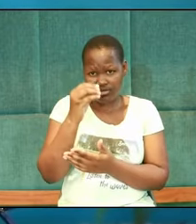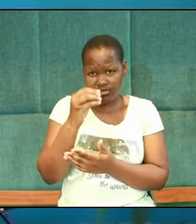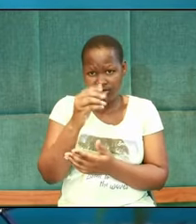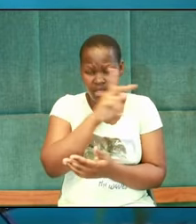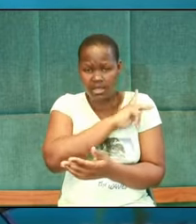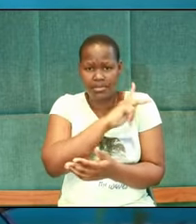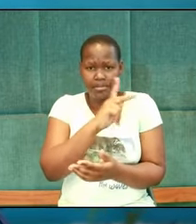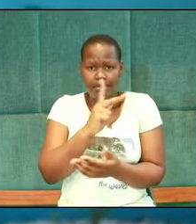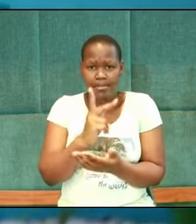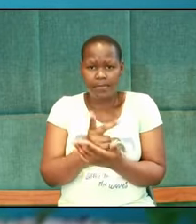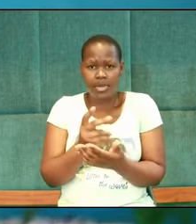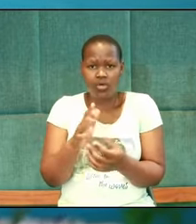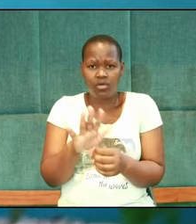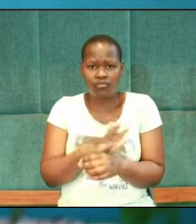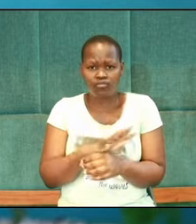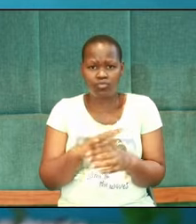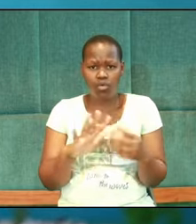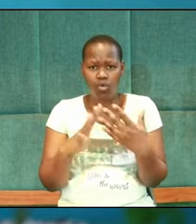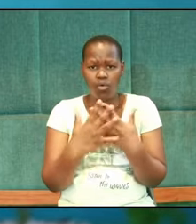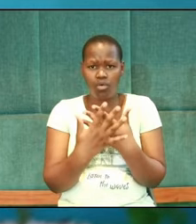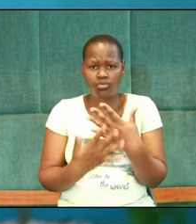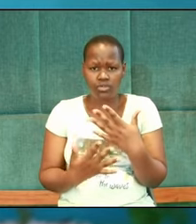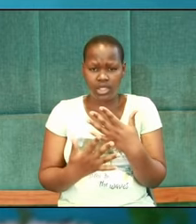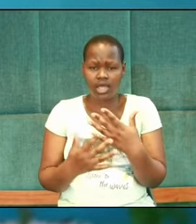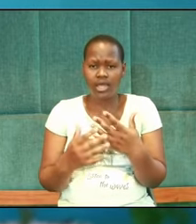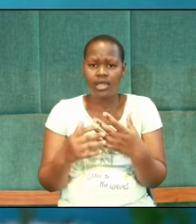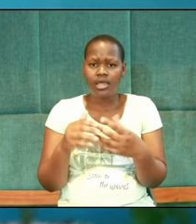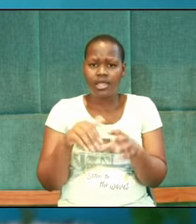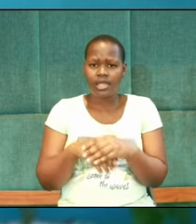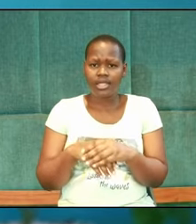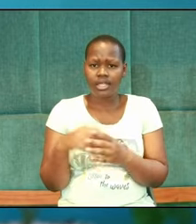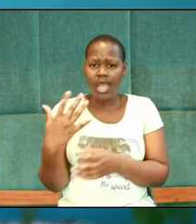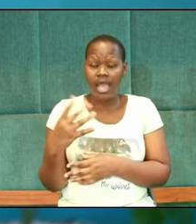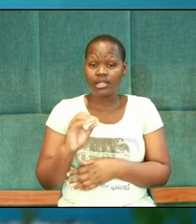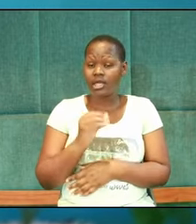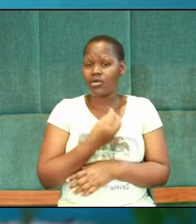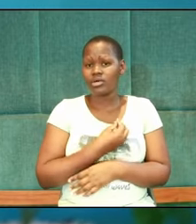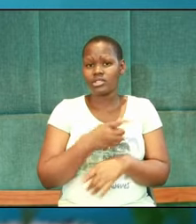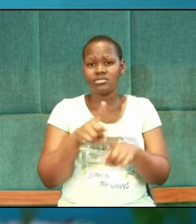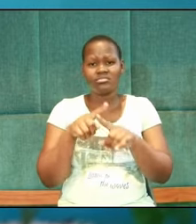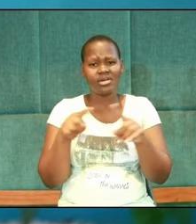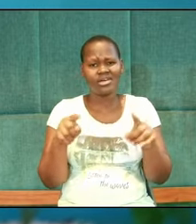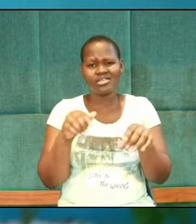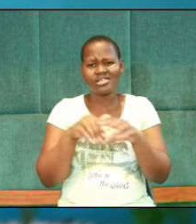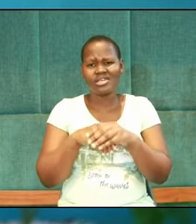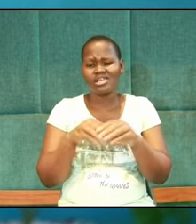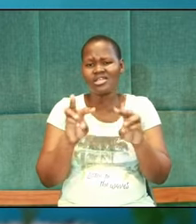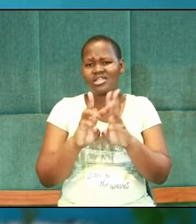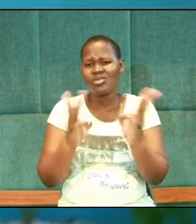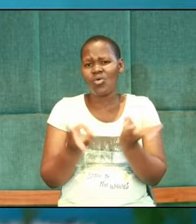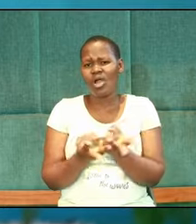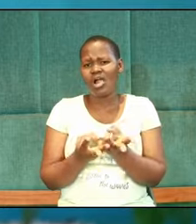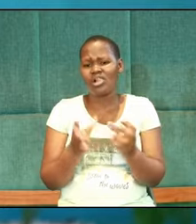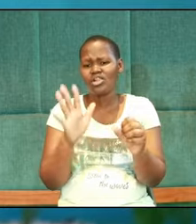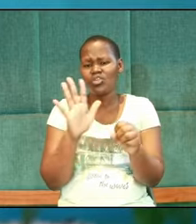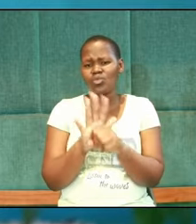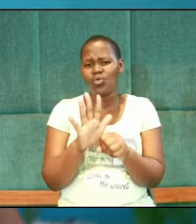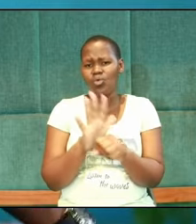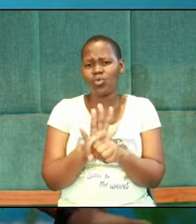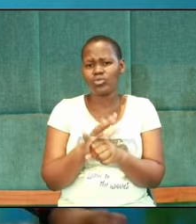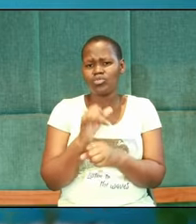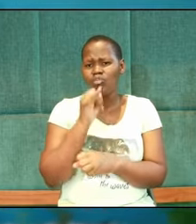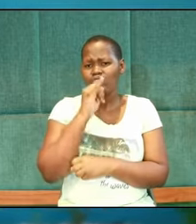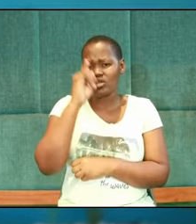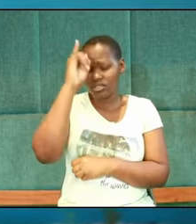powerful computing is in our hands. Yet we are in a world of a lot of ignorant people. And not just